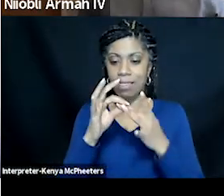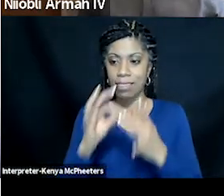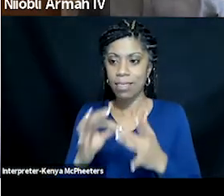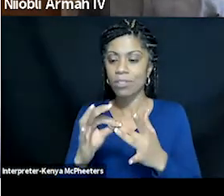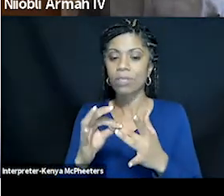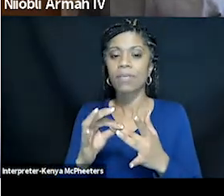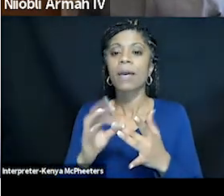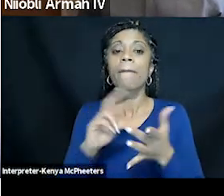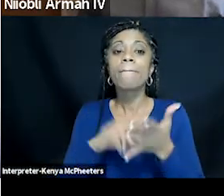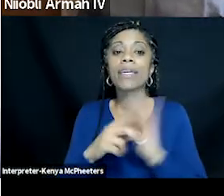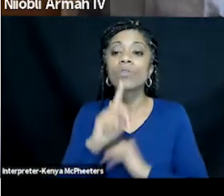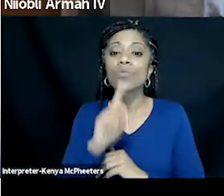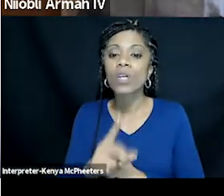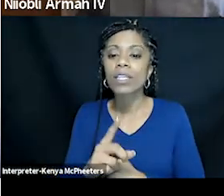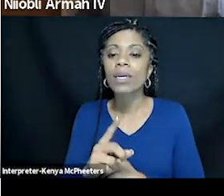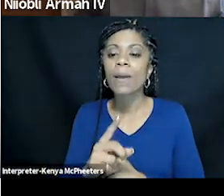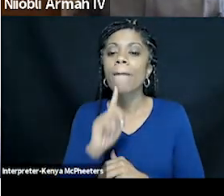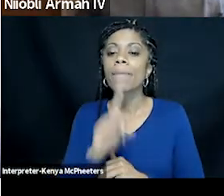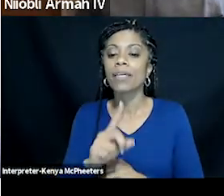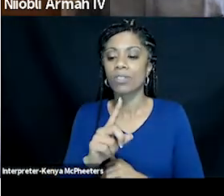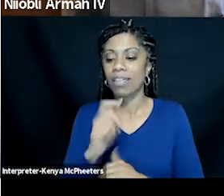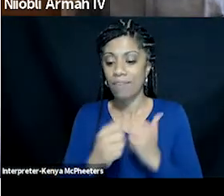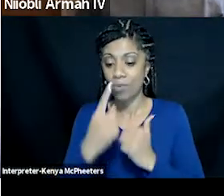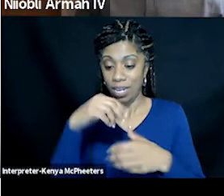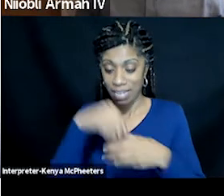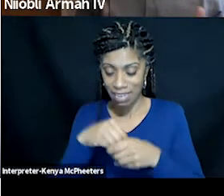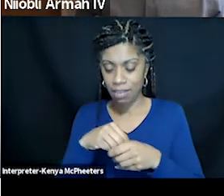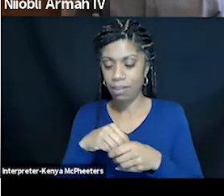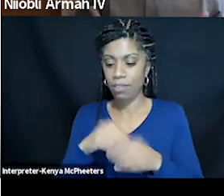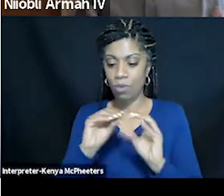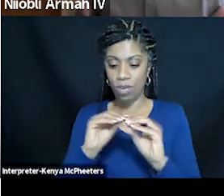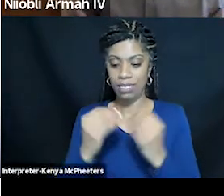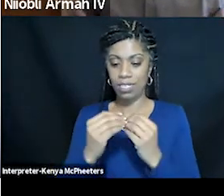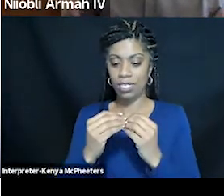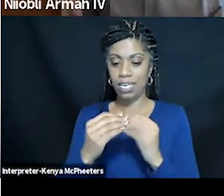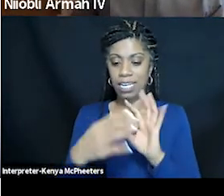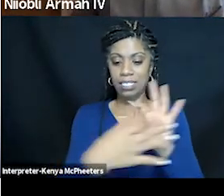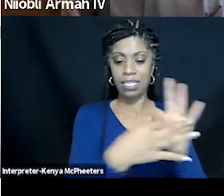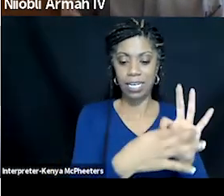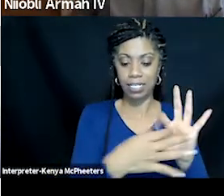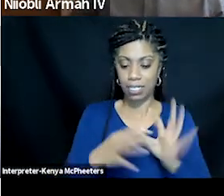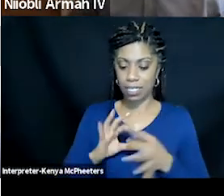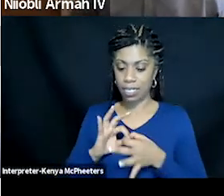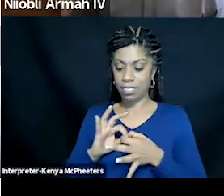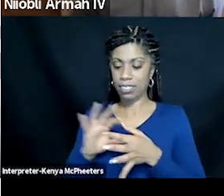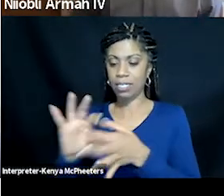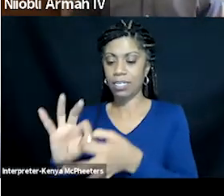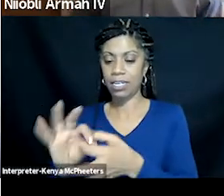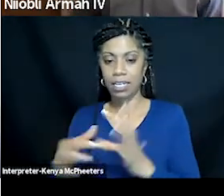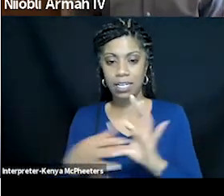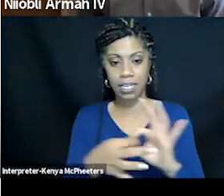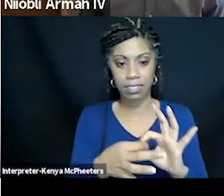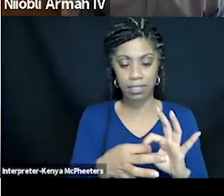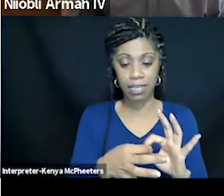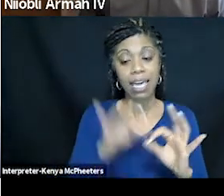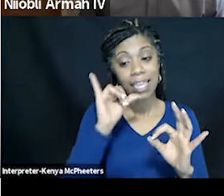in the organization is connected in a way where there is a voice for this. And the catalyst for that voice can be the communications